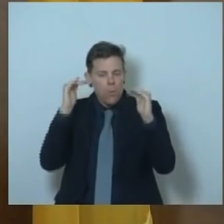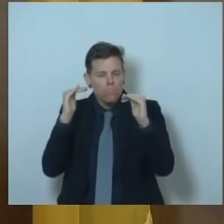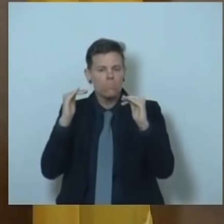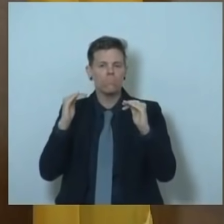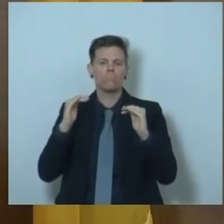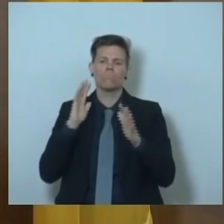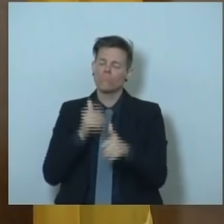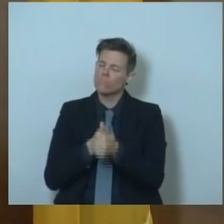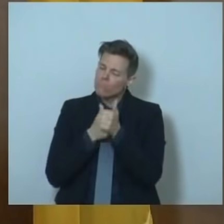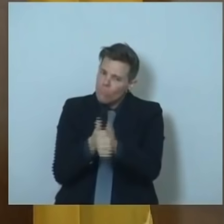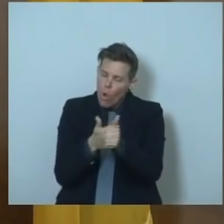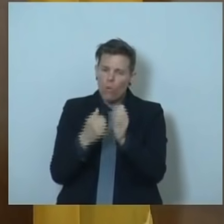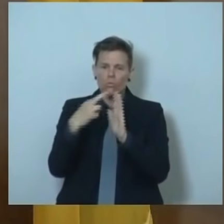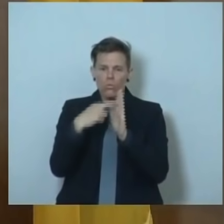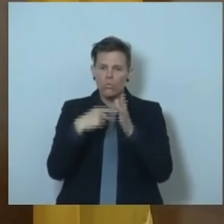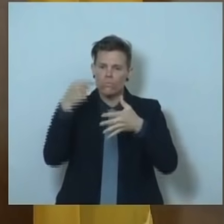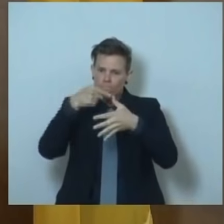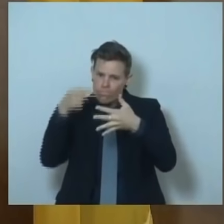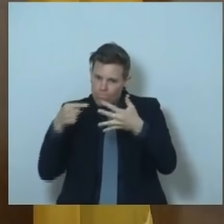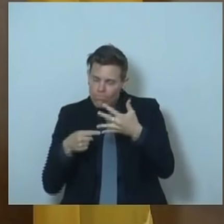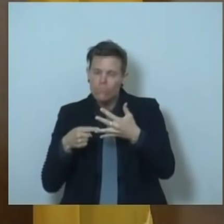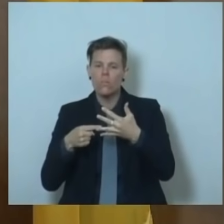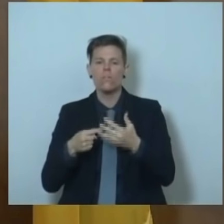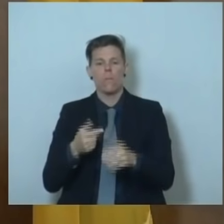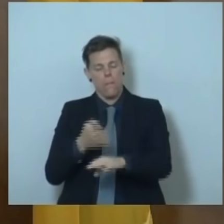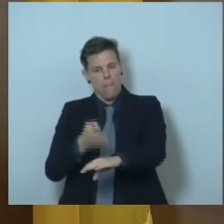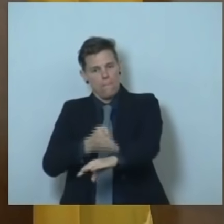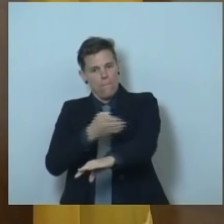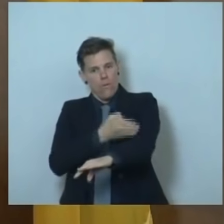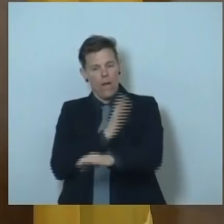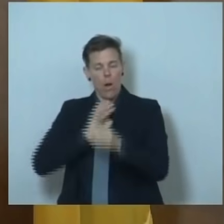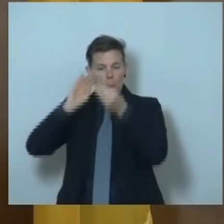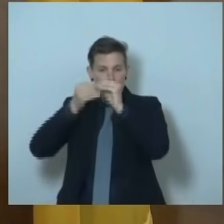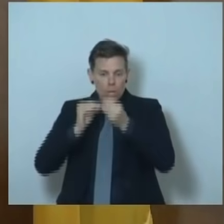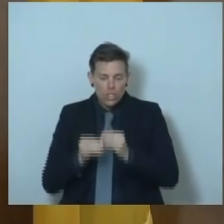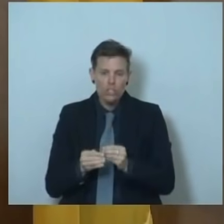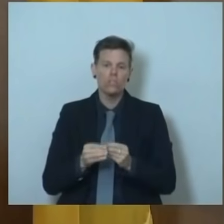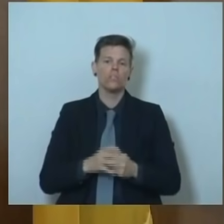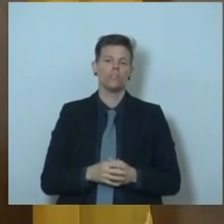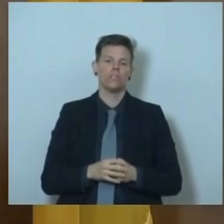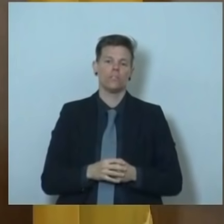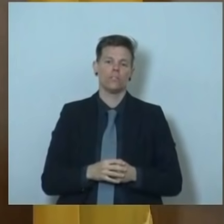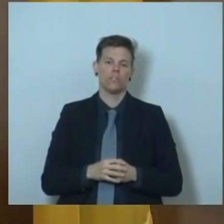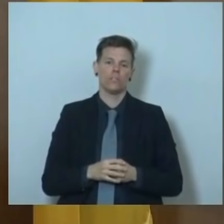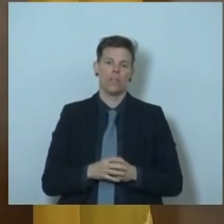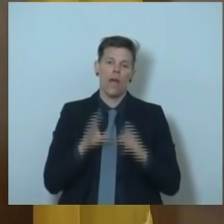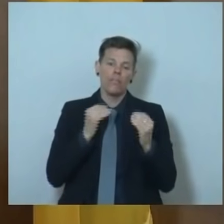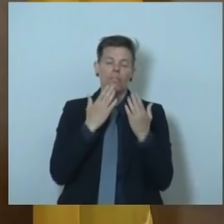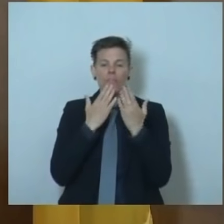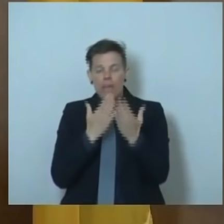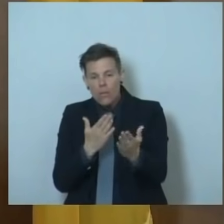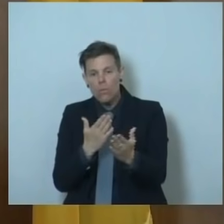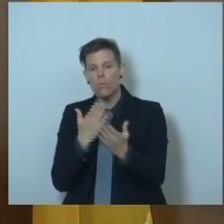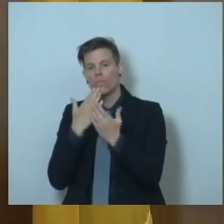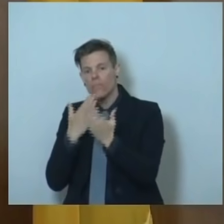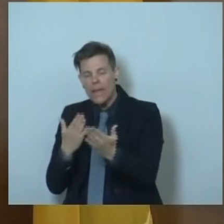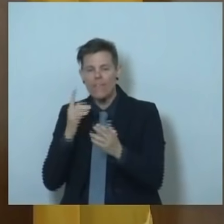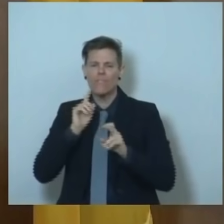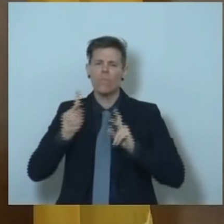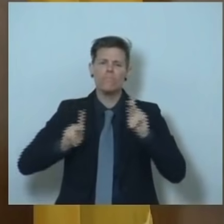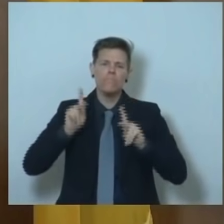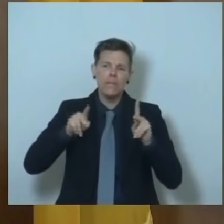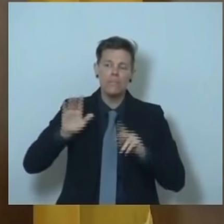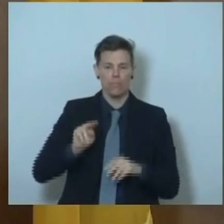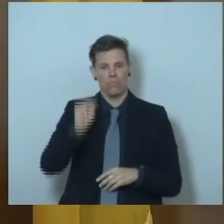direction, and remember to give thanks for the folks, particularly in the Northwest region,